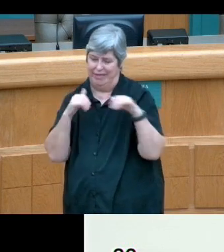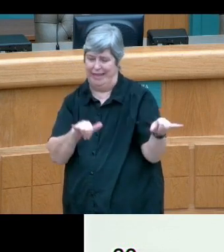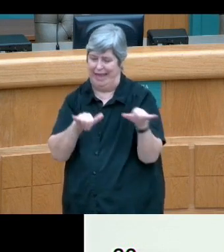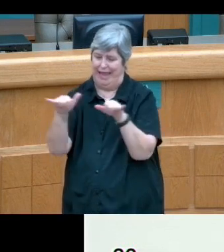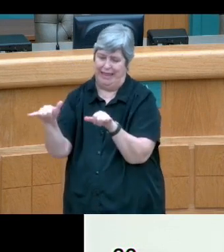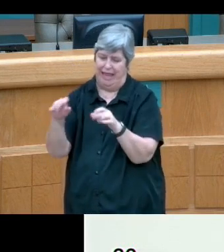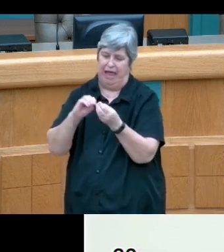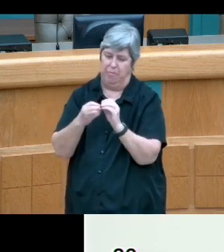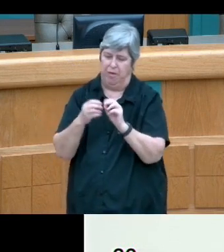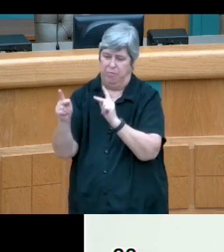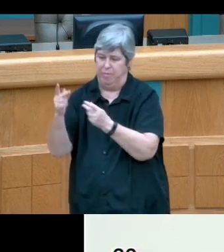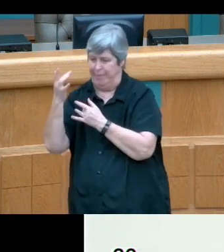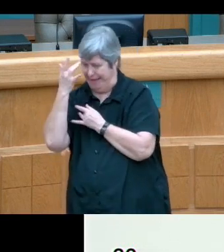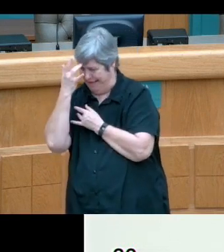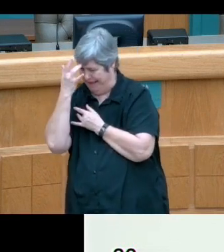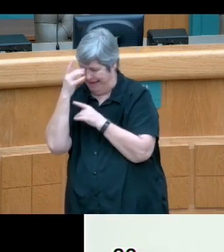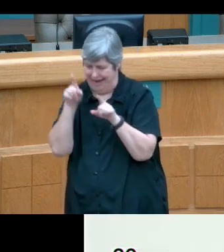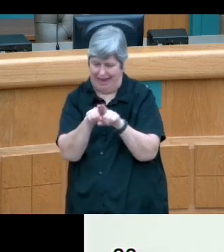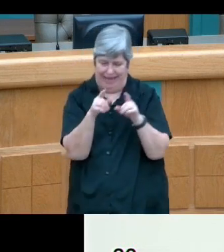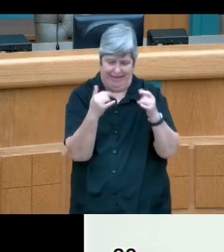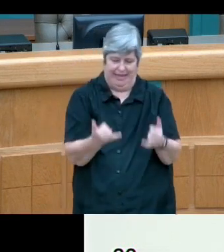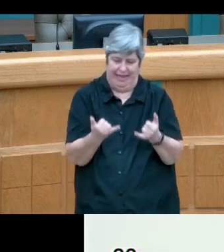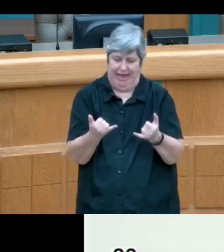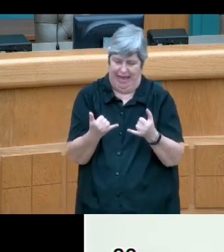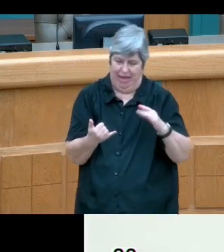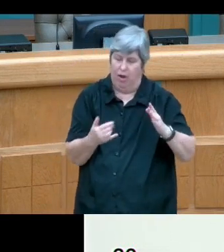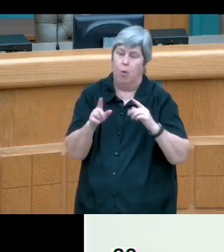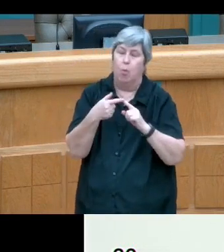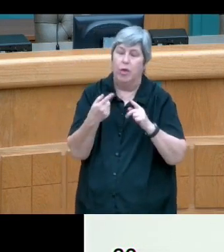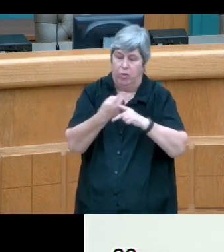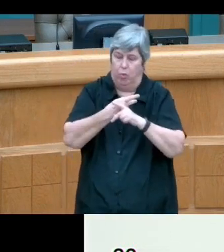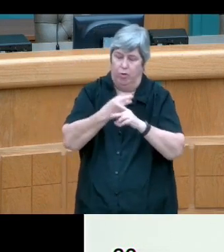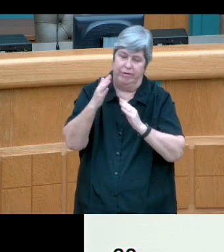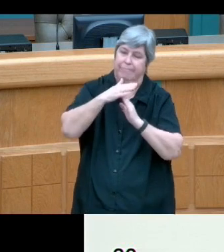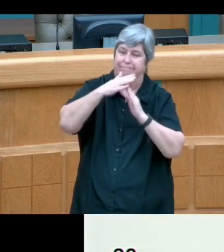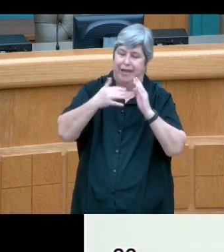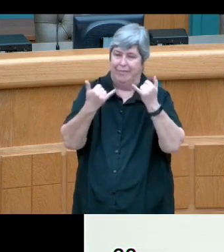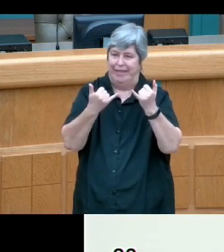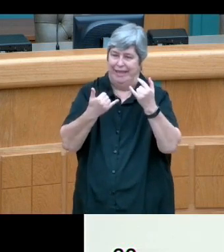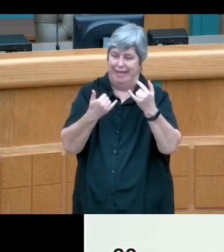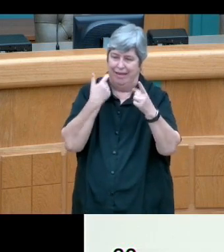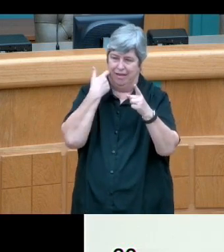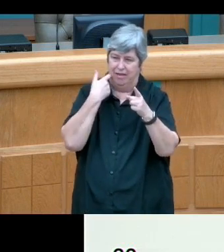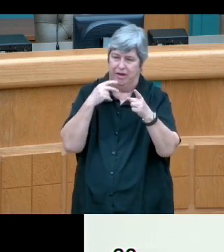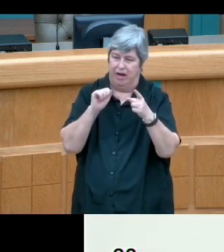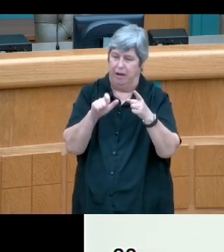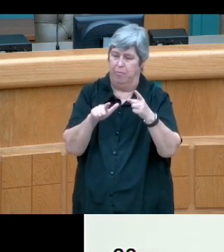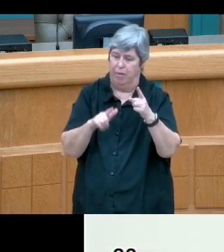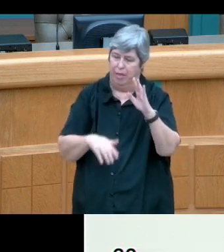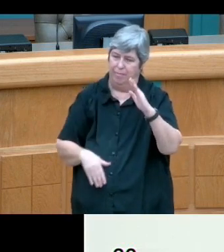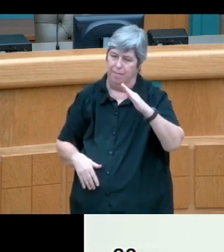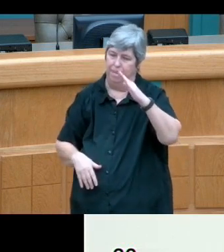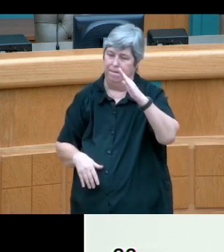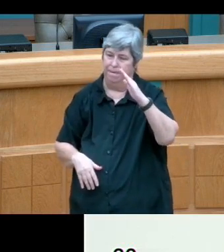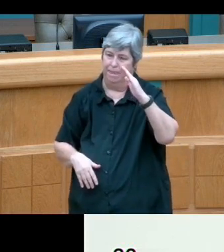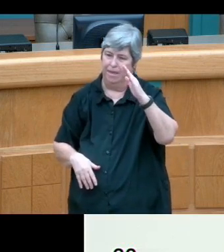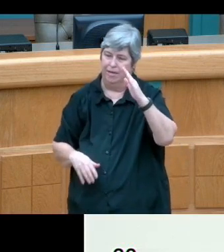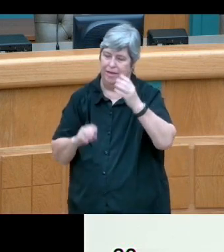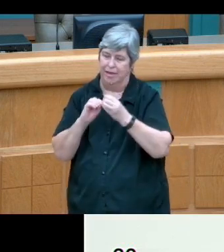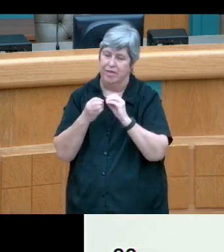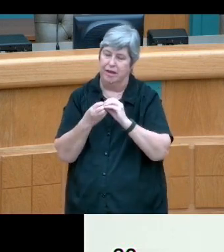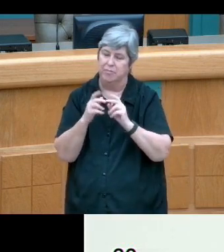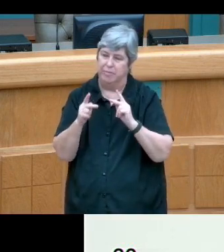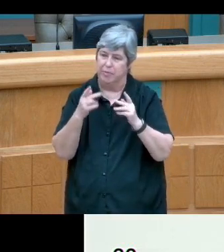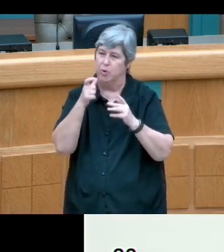the same number of infections as we had at the peak back over here near the beginning of April in the number